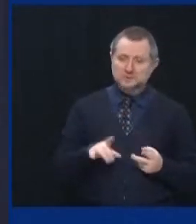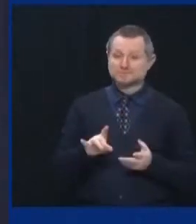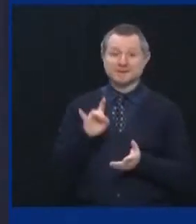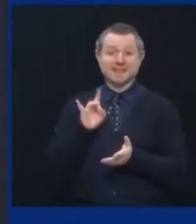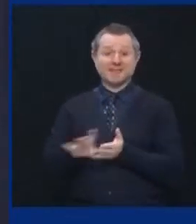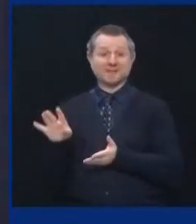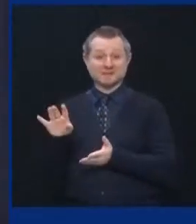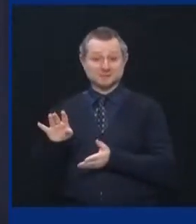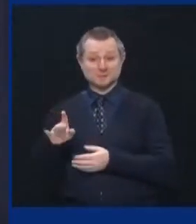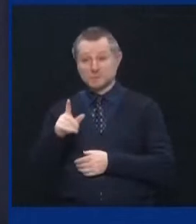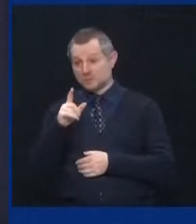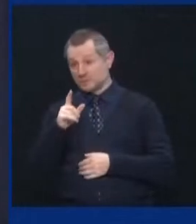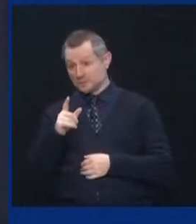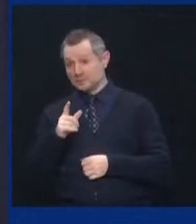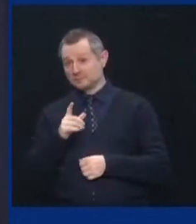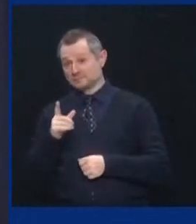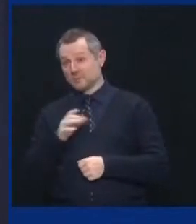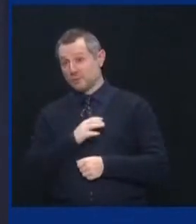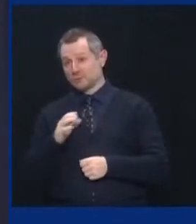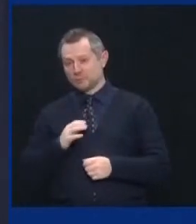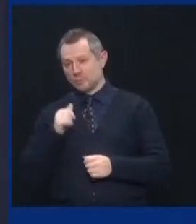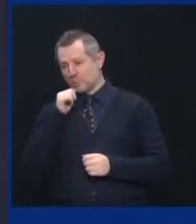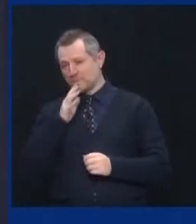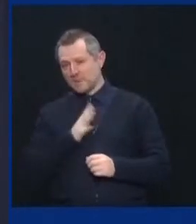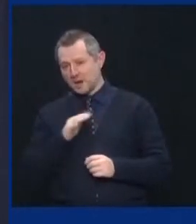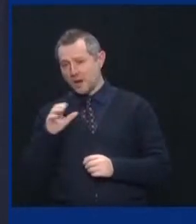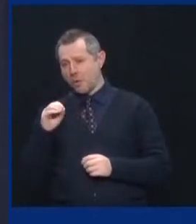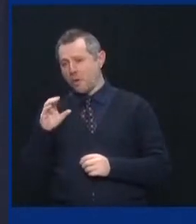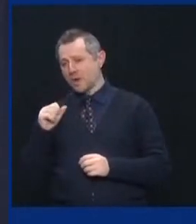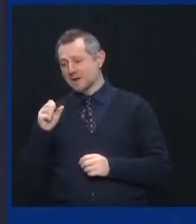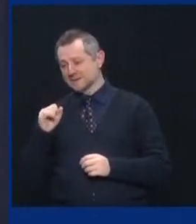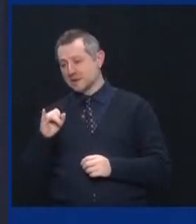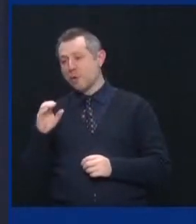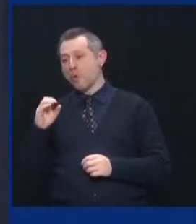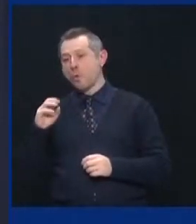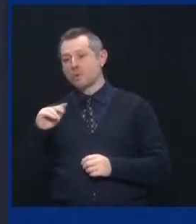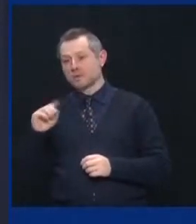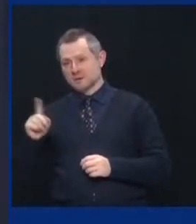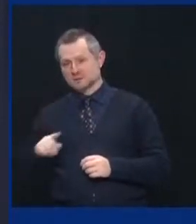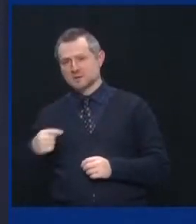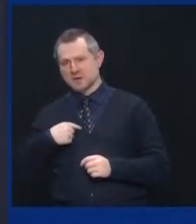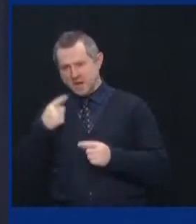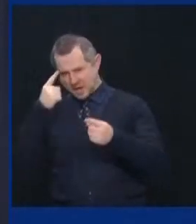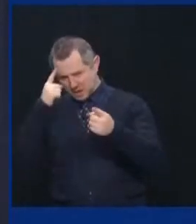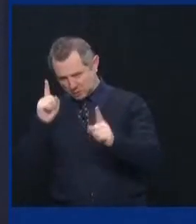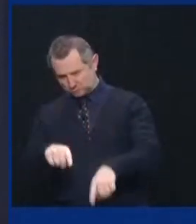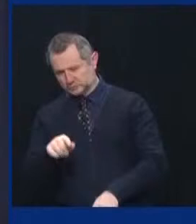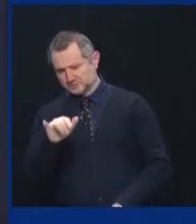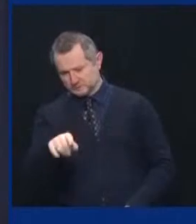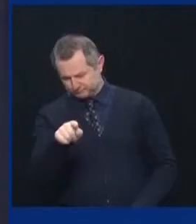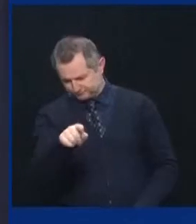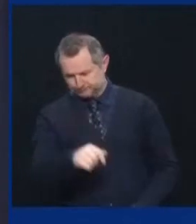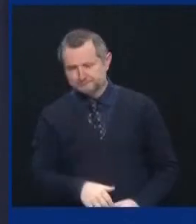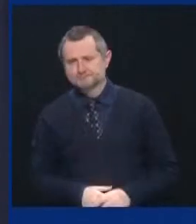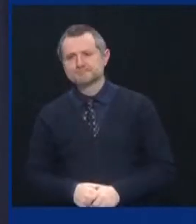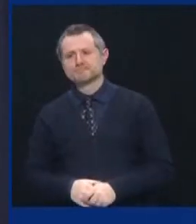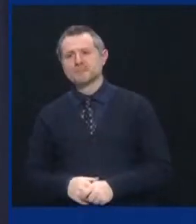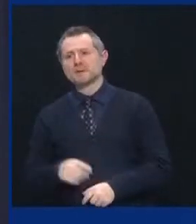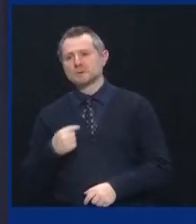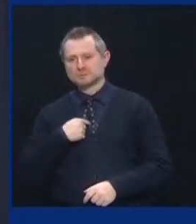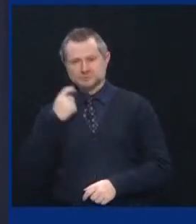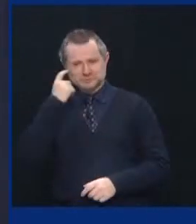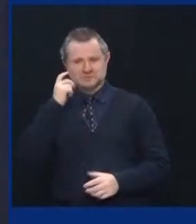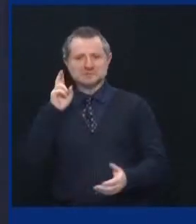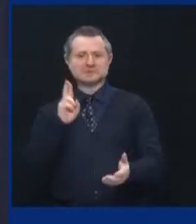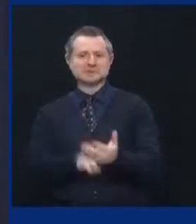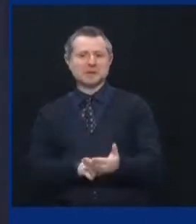Congresswoman Ocasio-Cortez, I agree with. We signed an eviction bill